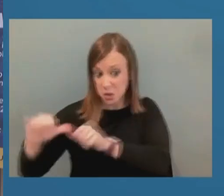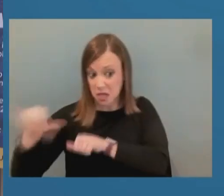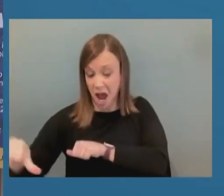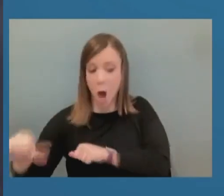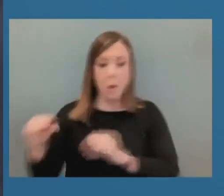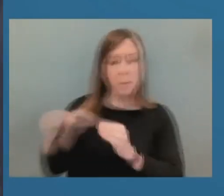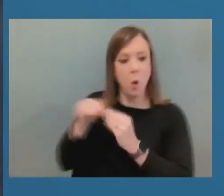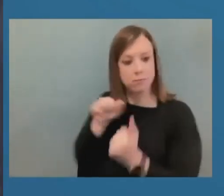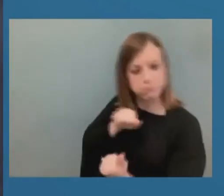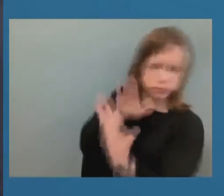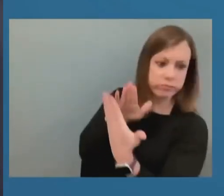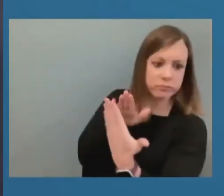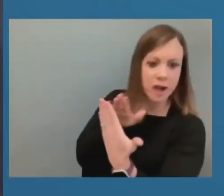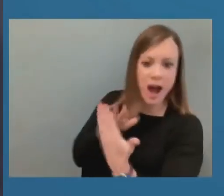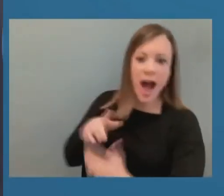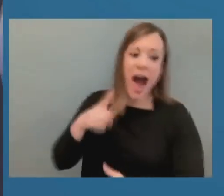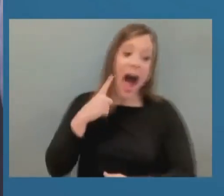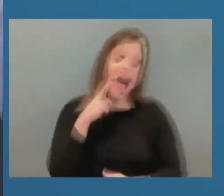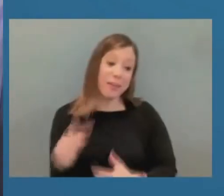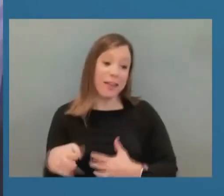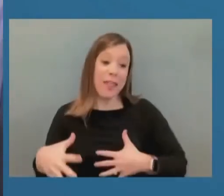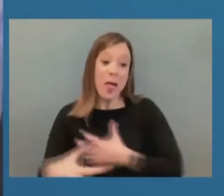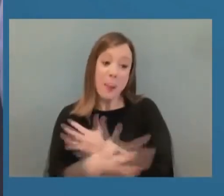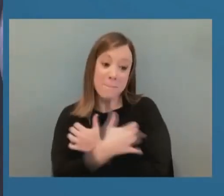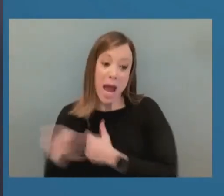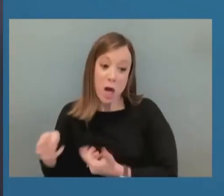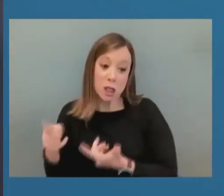I think the bear's been poked.